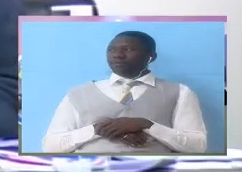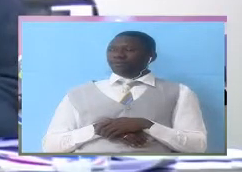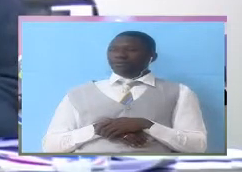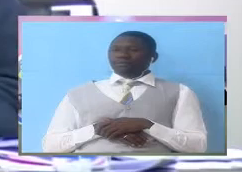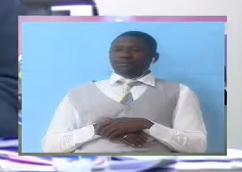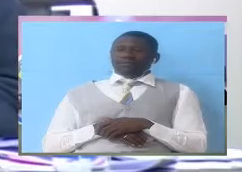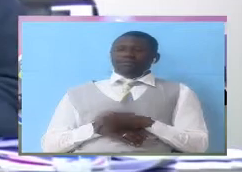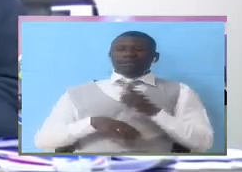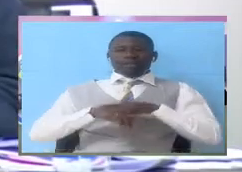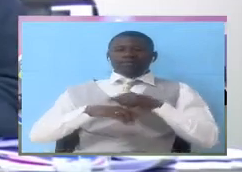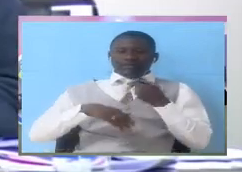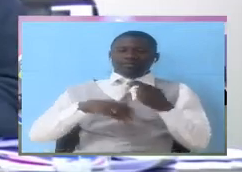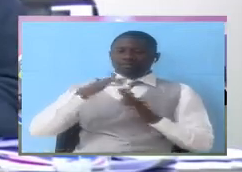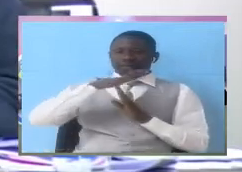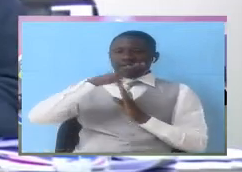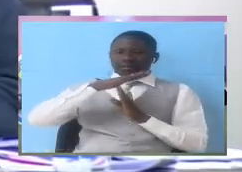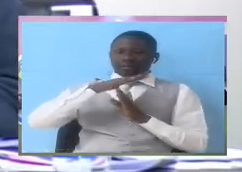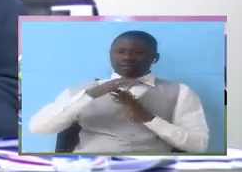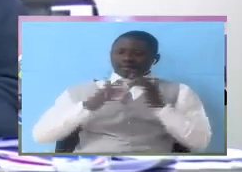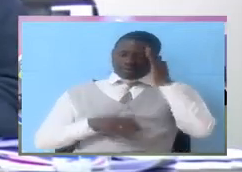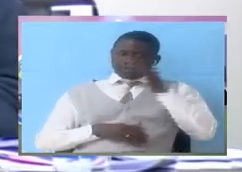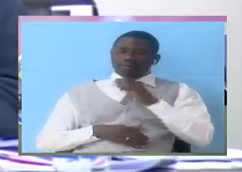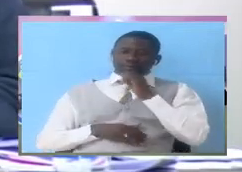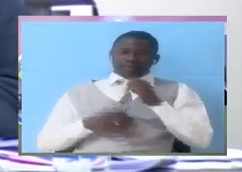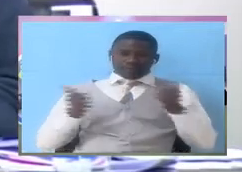Break time. Thank you, Mr. Chair.